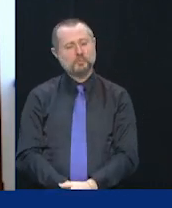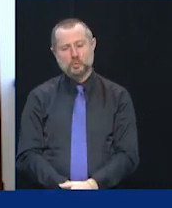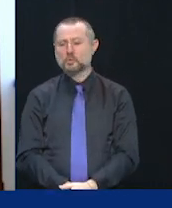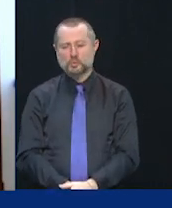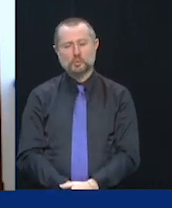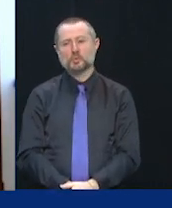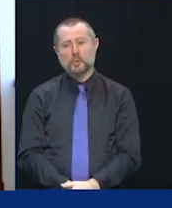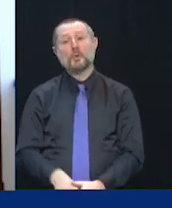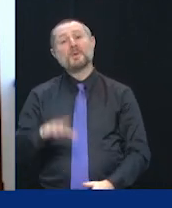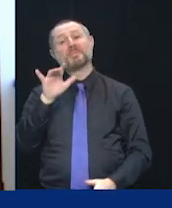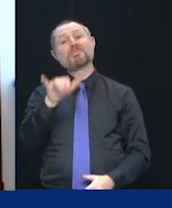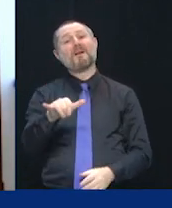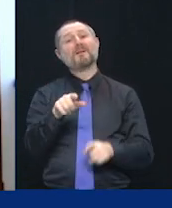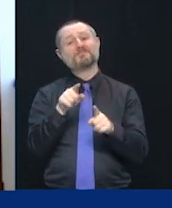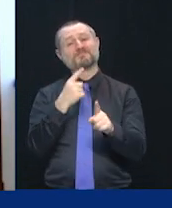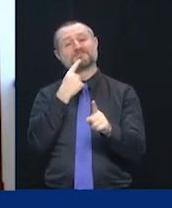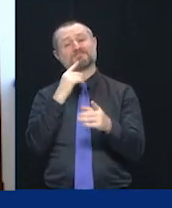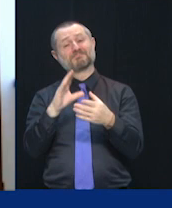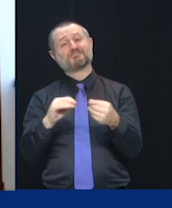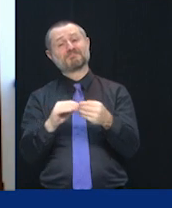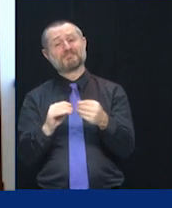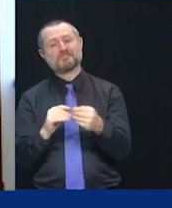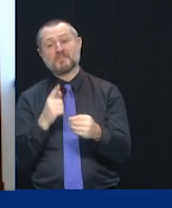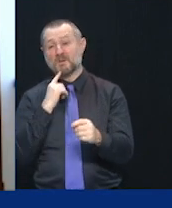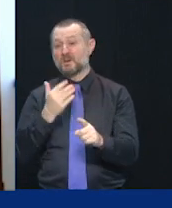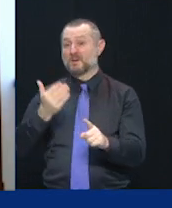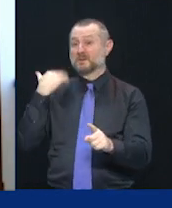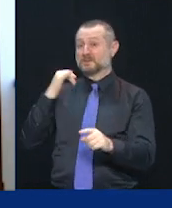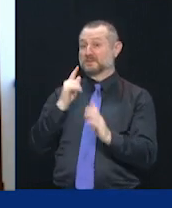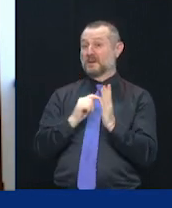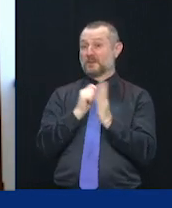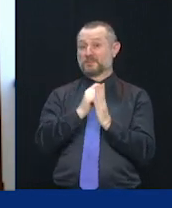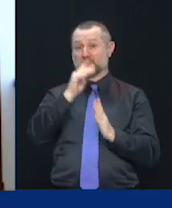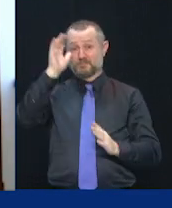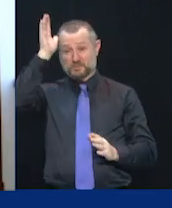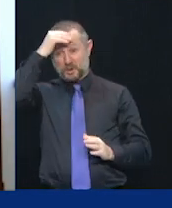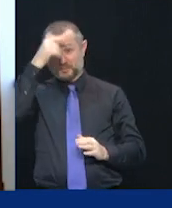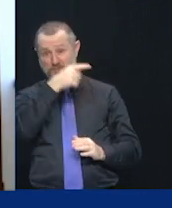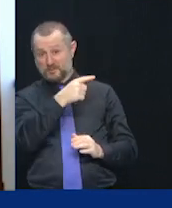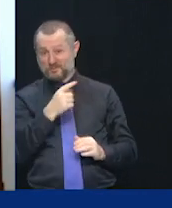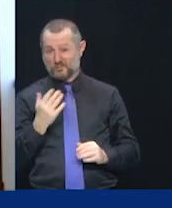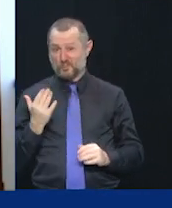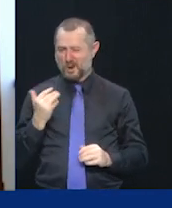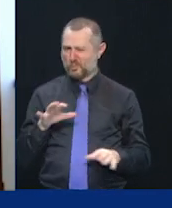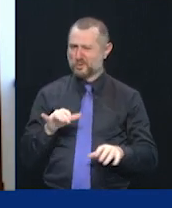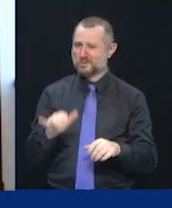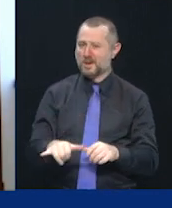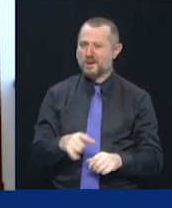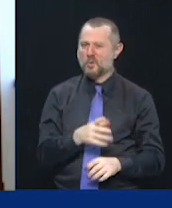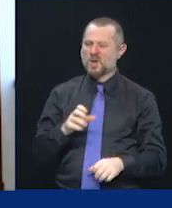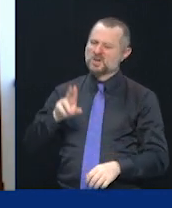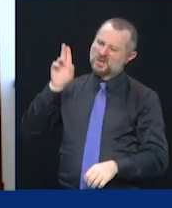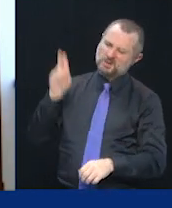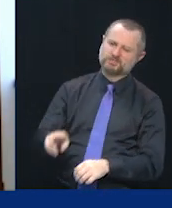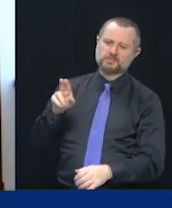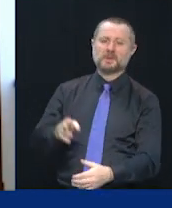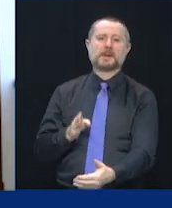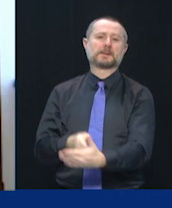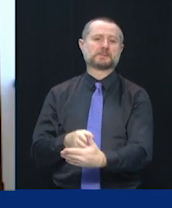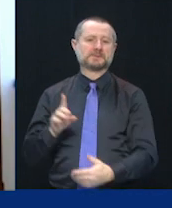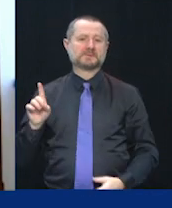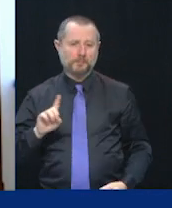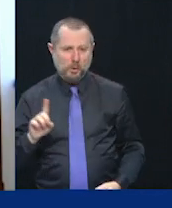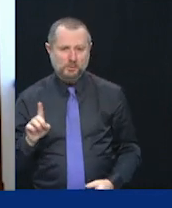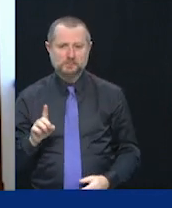was done, as you suggest, not for any practical purpose, but completely based on politics. And New York and New Jersey were